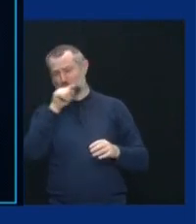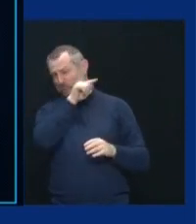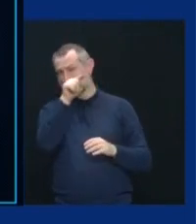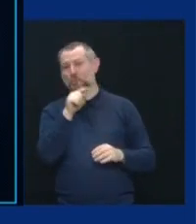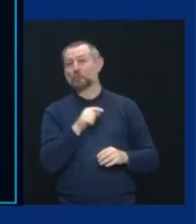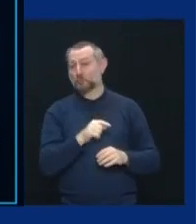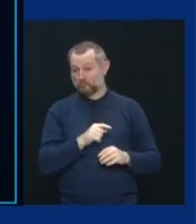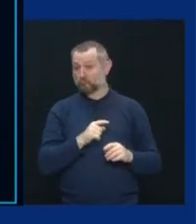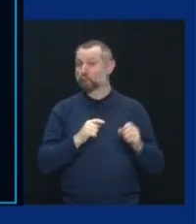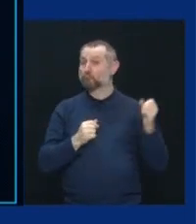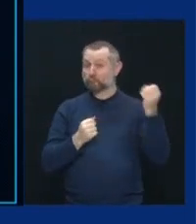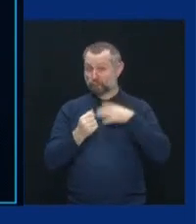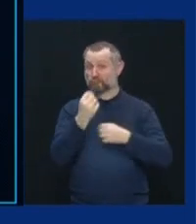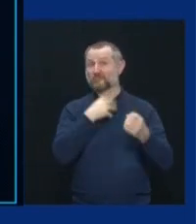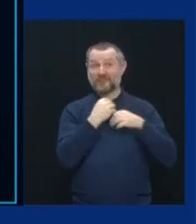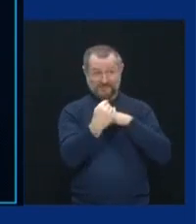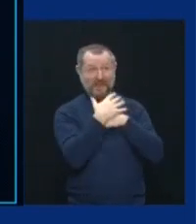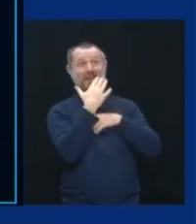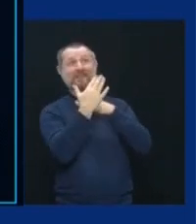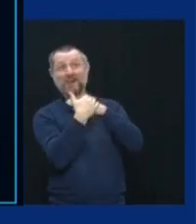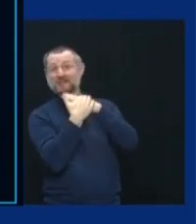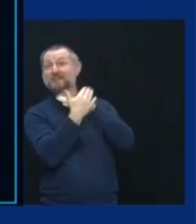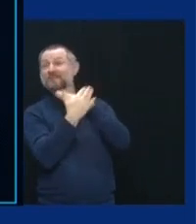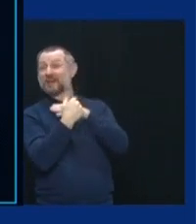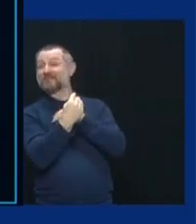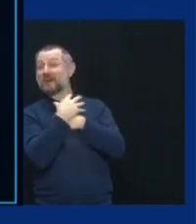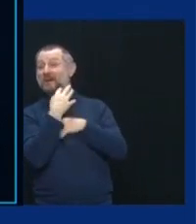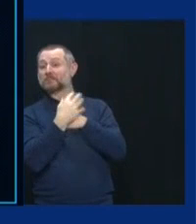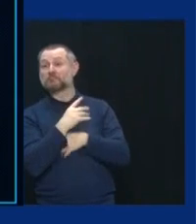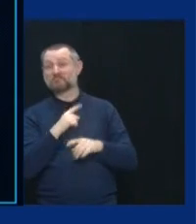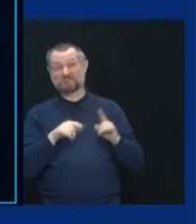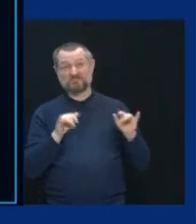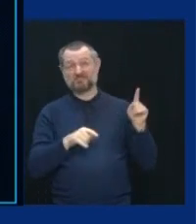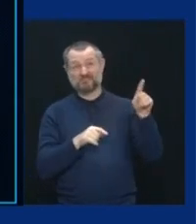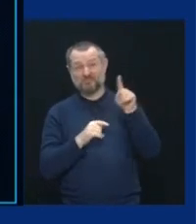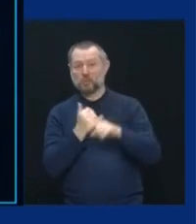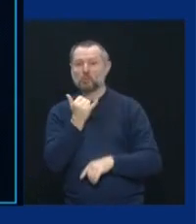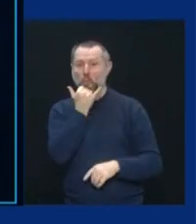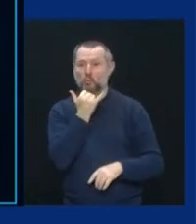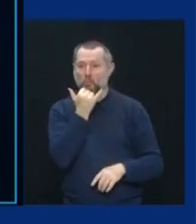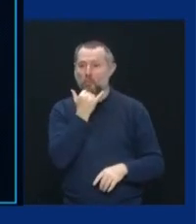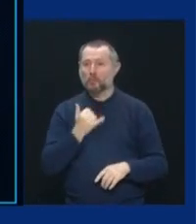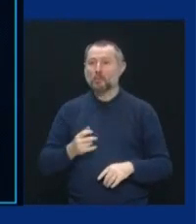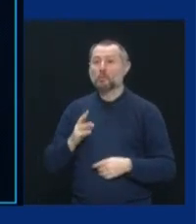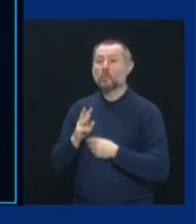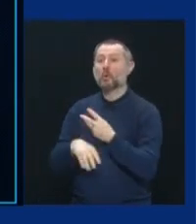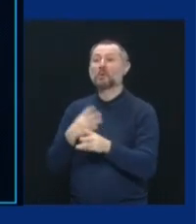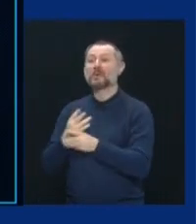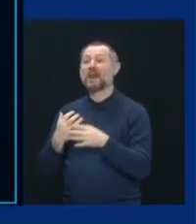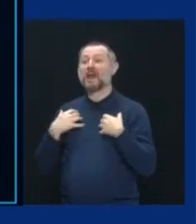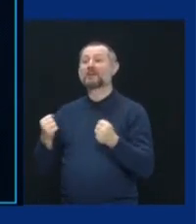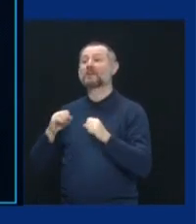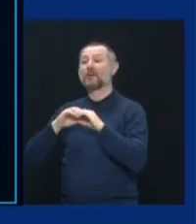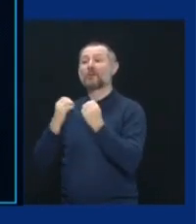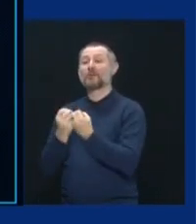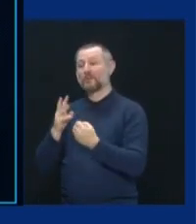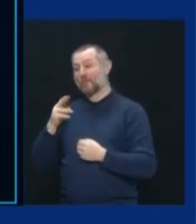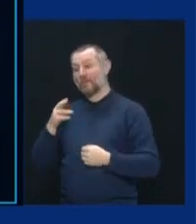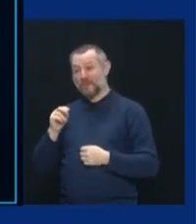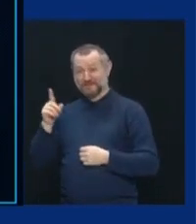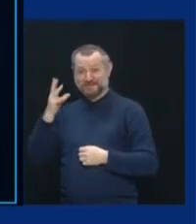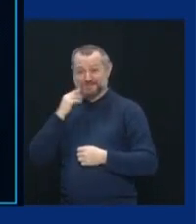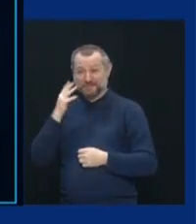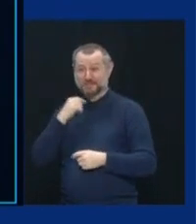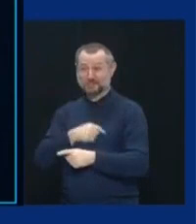giving advice to the nation. We had people come from the World Health Organization who dealt with China, who came